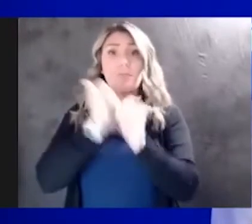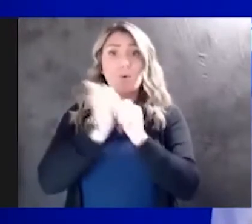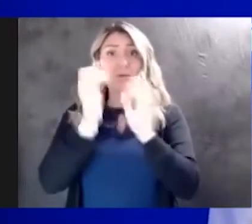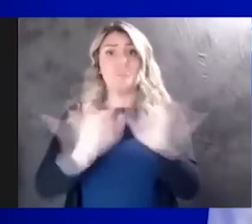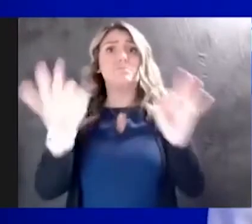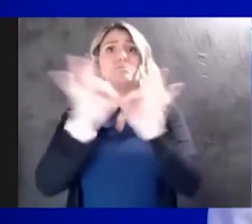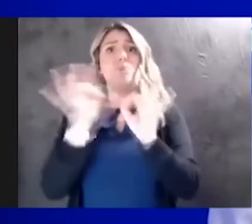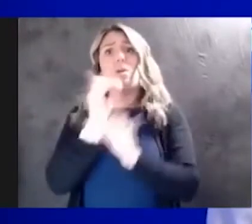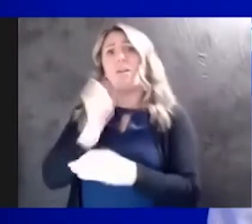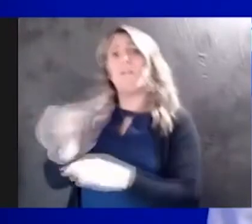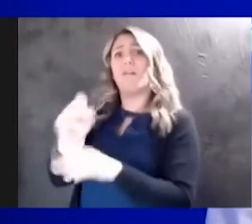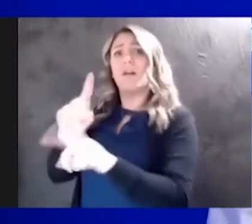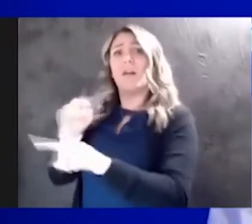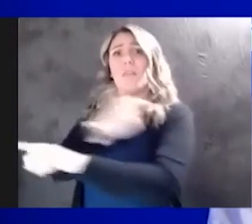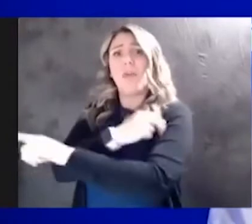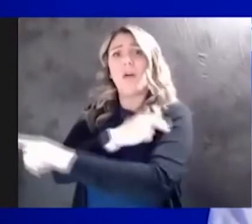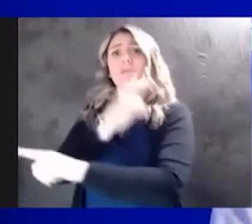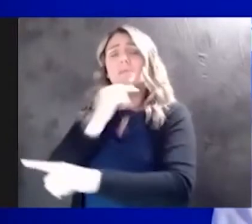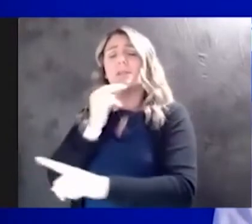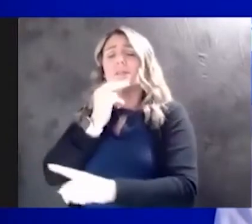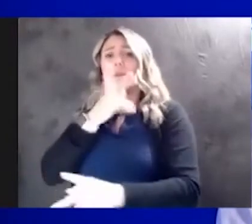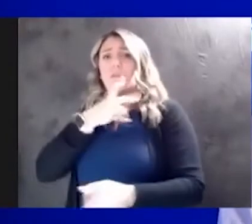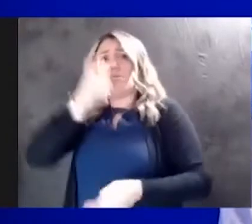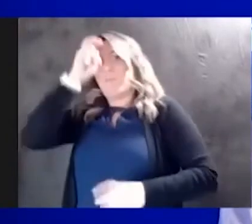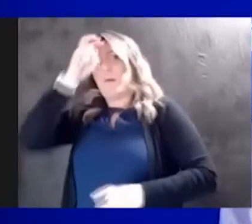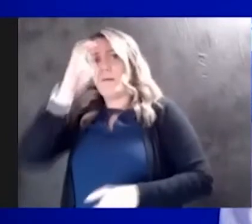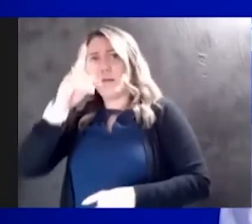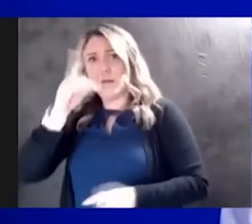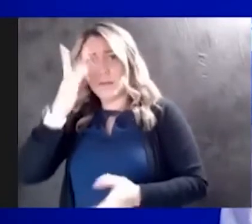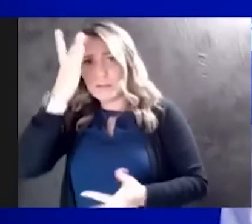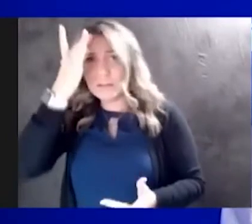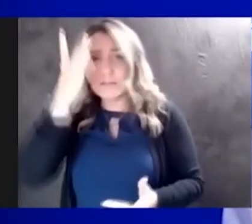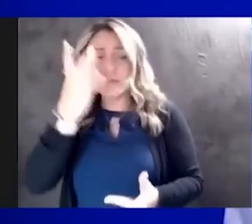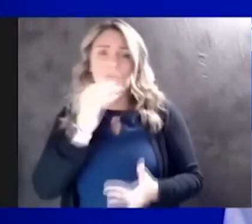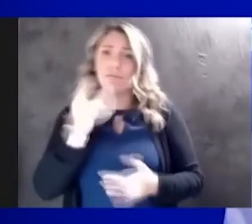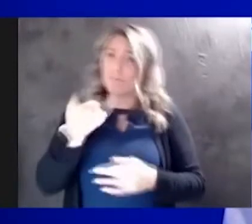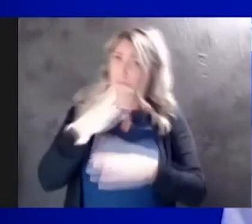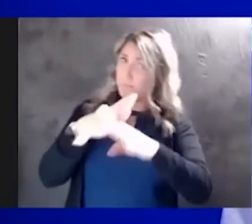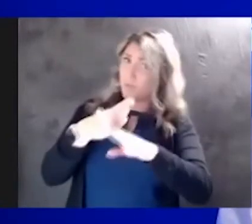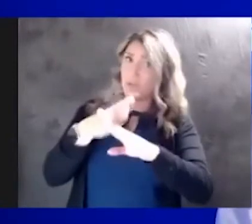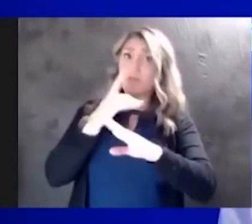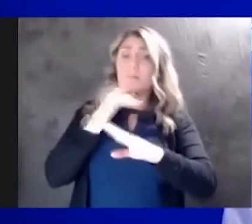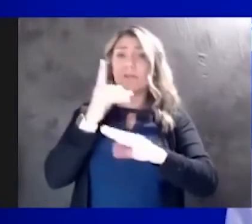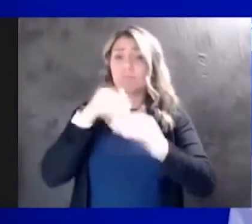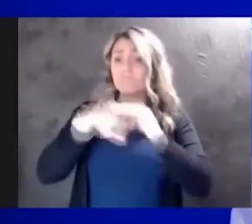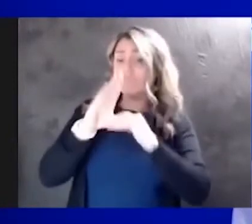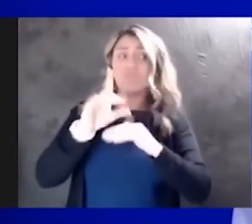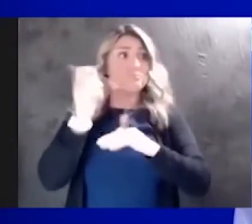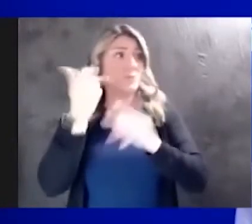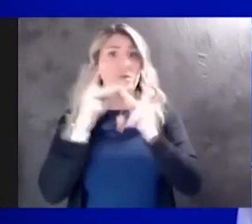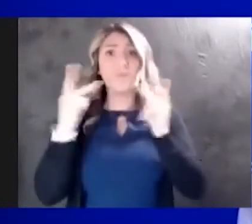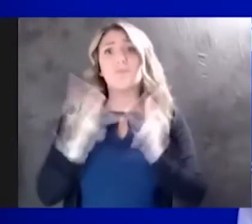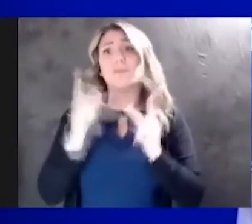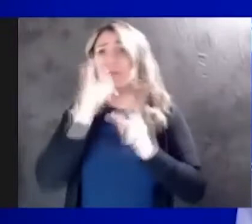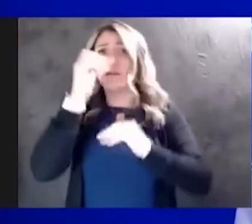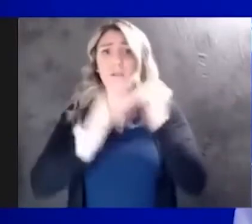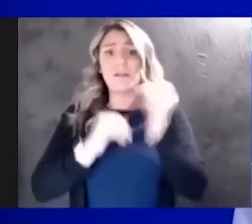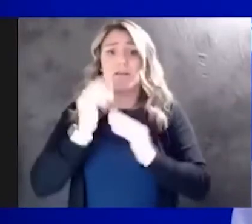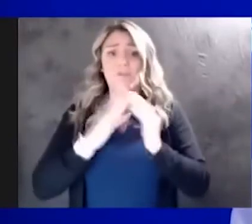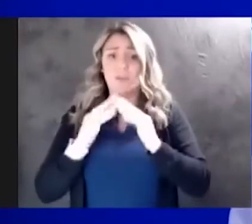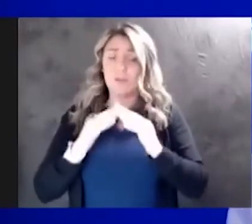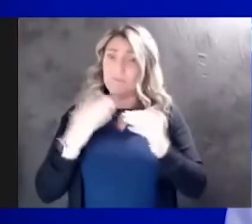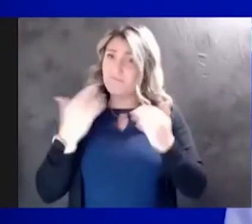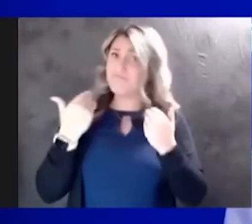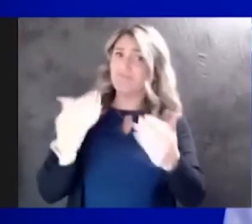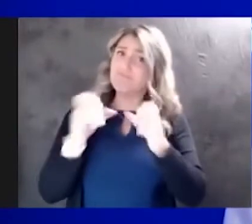severe disease. So you are protected. Again, if you are going into places and otherwise feel uncomfortable, you're certainly welcome to continue to wear a mask